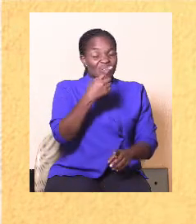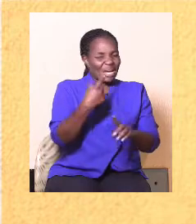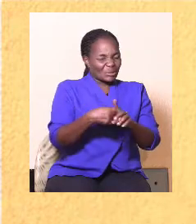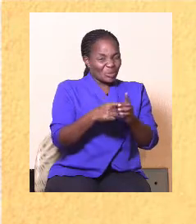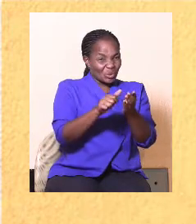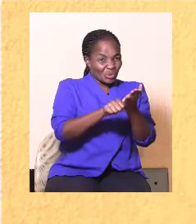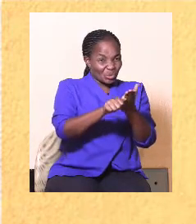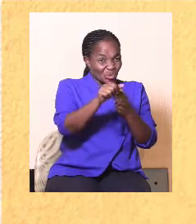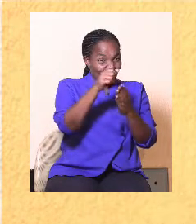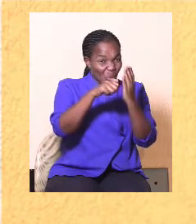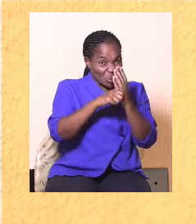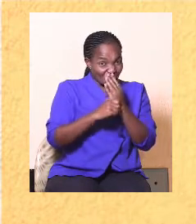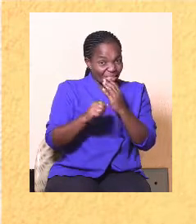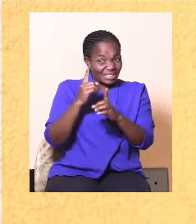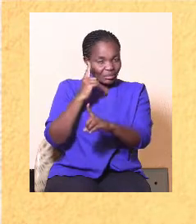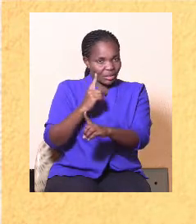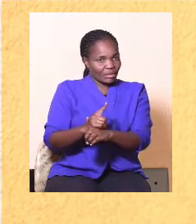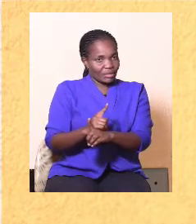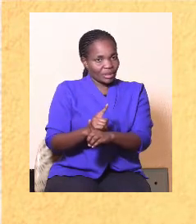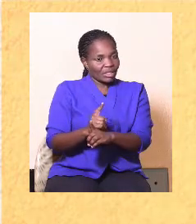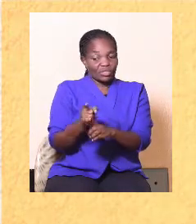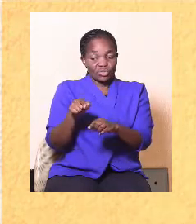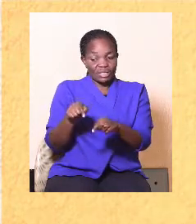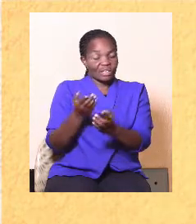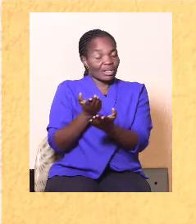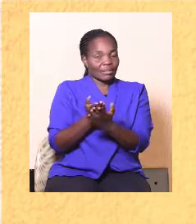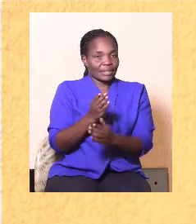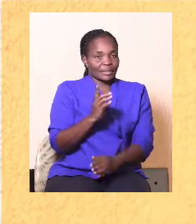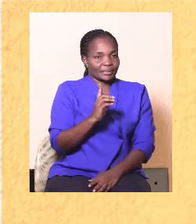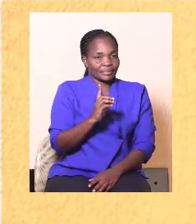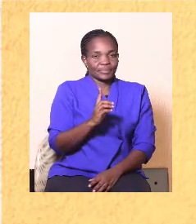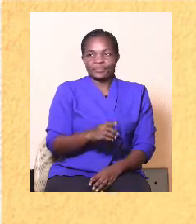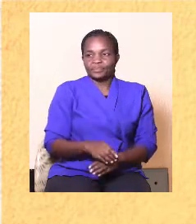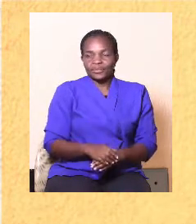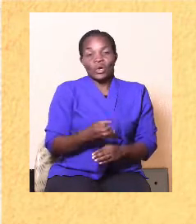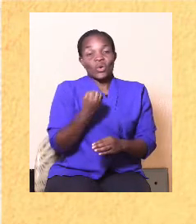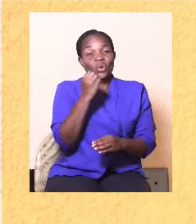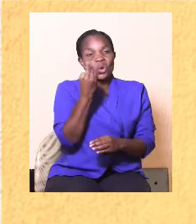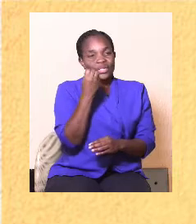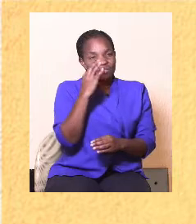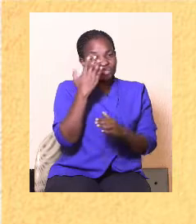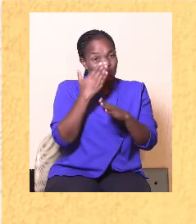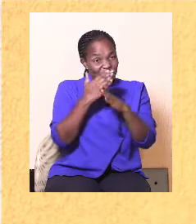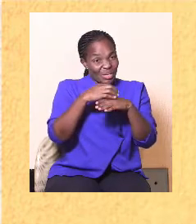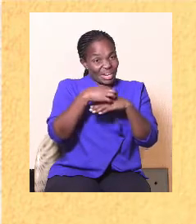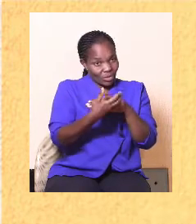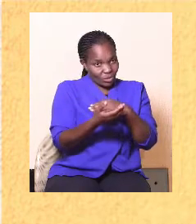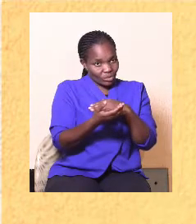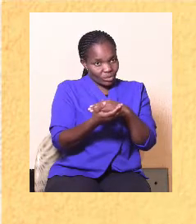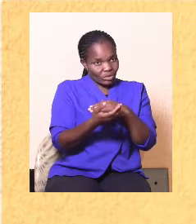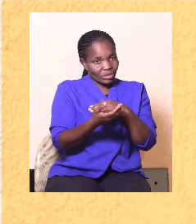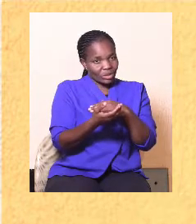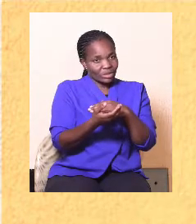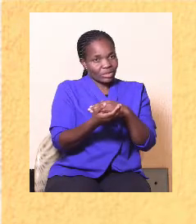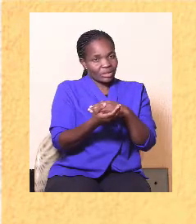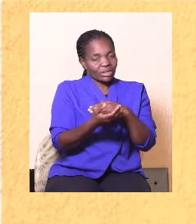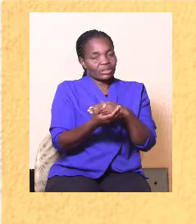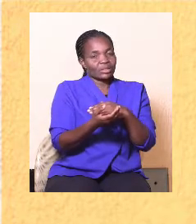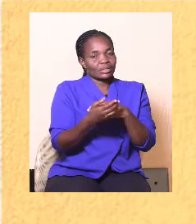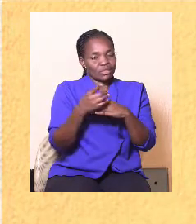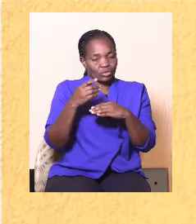encourage them to register for tax. Those who are above the threshold, they must register for tax, because they need to pay tax just like any